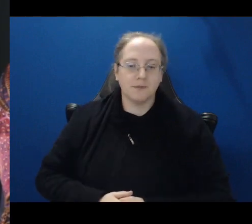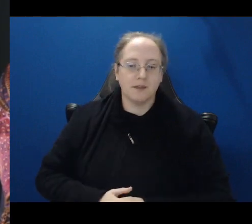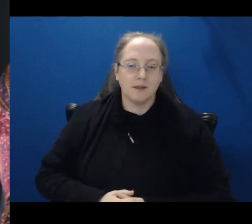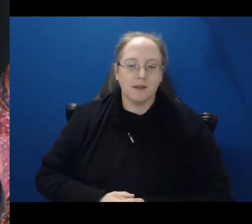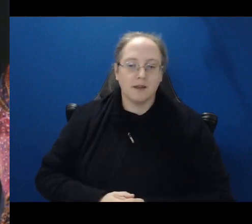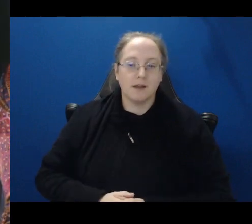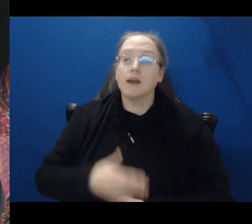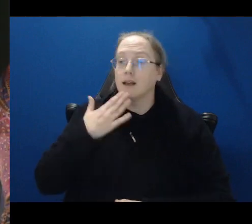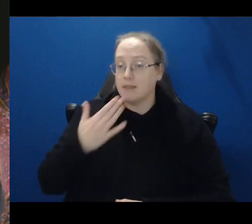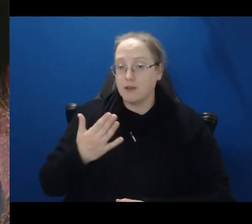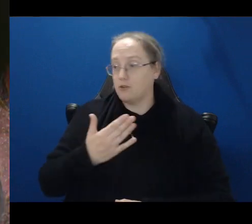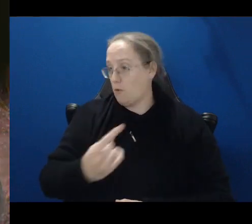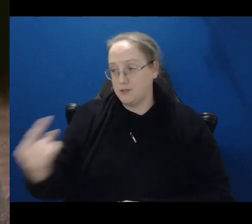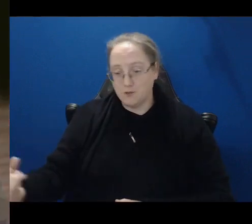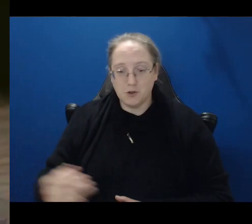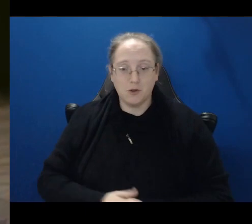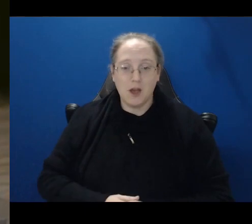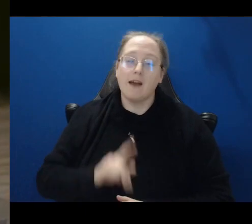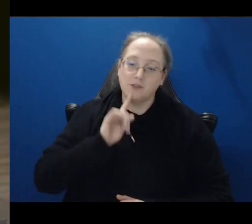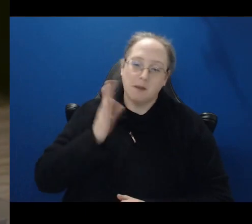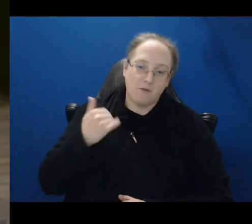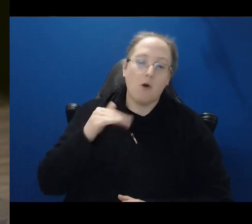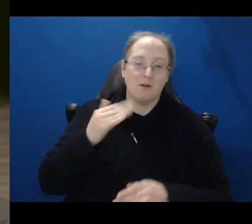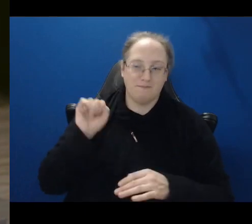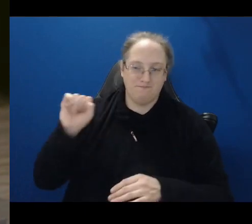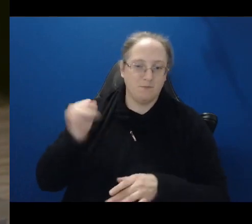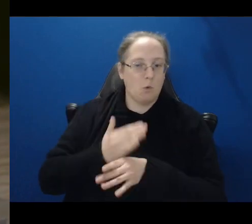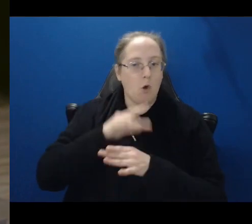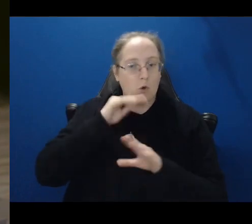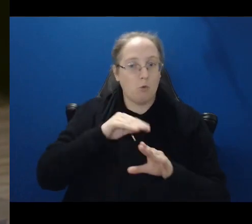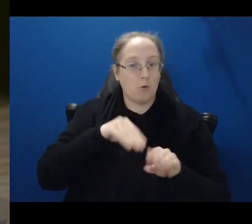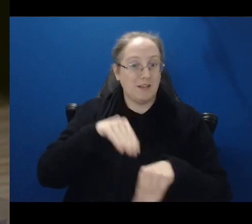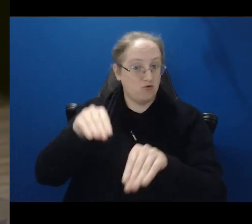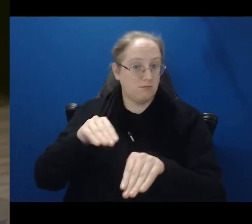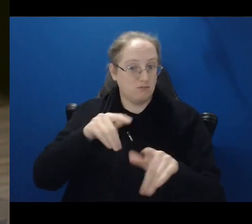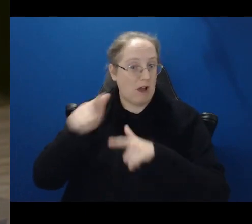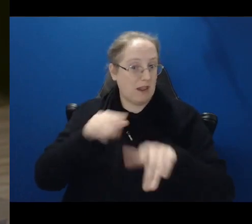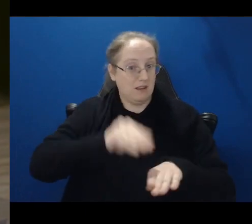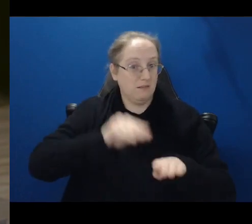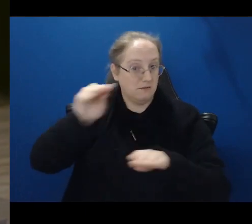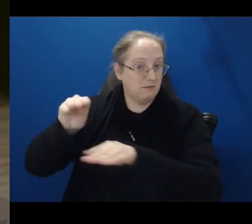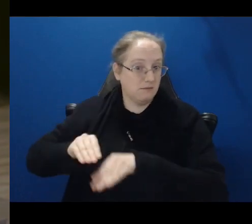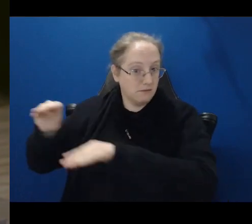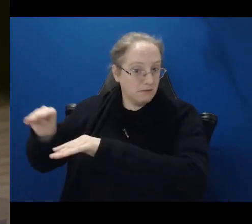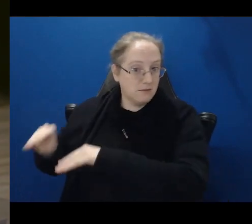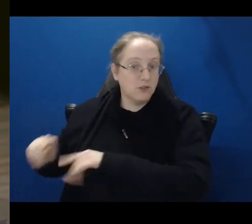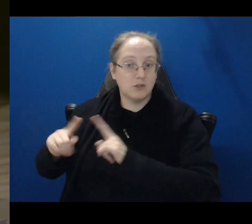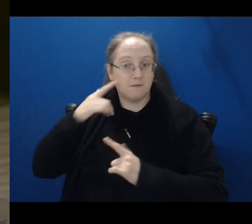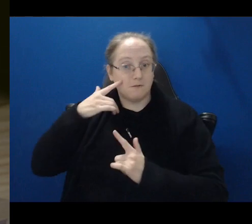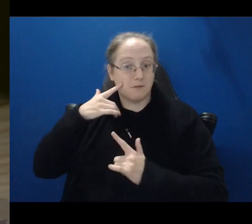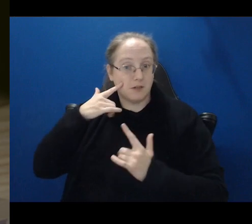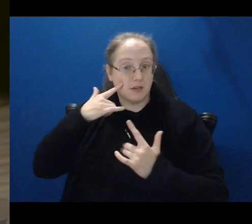already indicated, the work will be travelling to a number of galleries sort of all across Australia. First up will